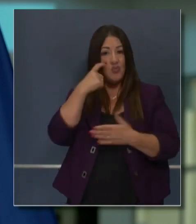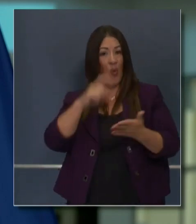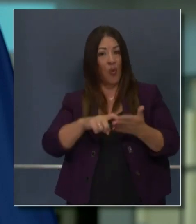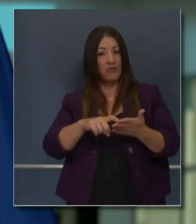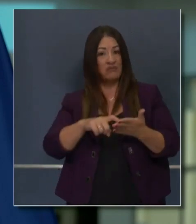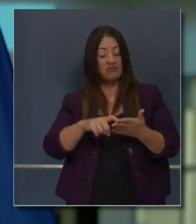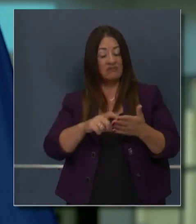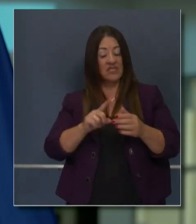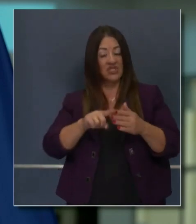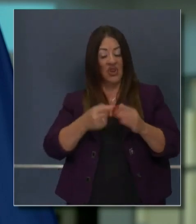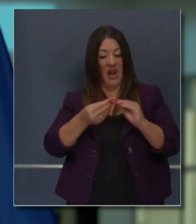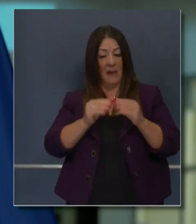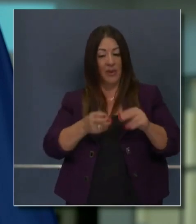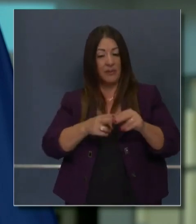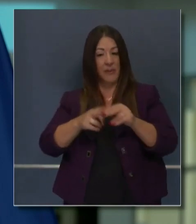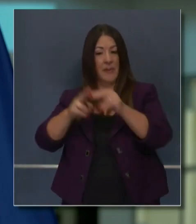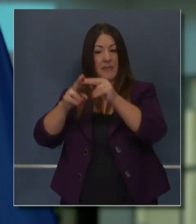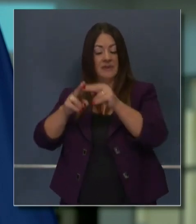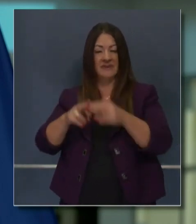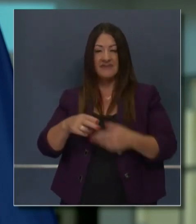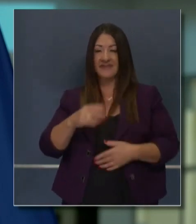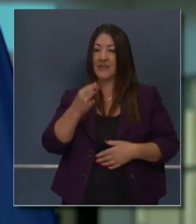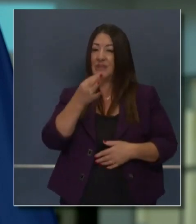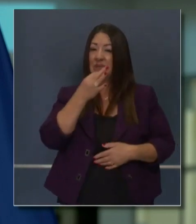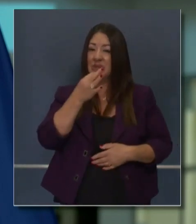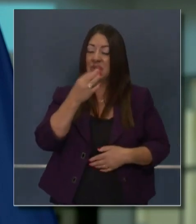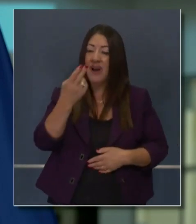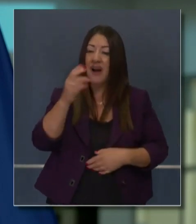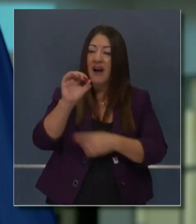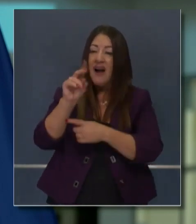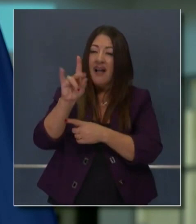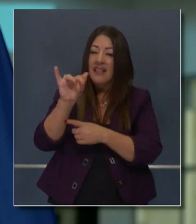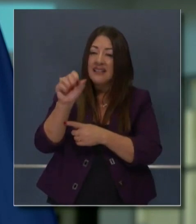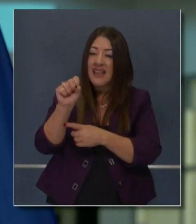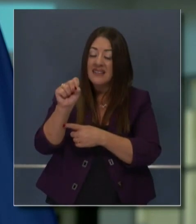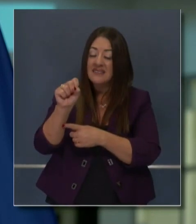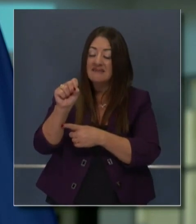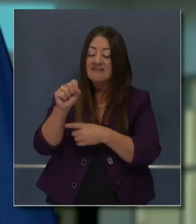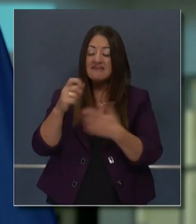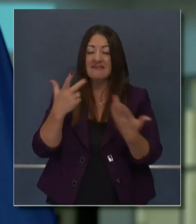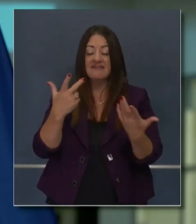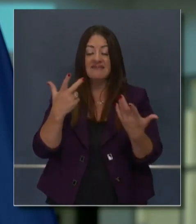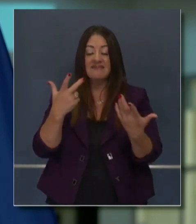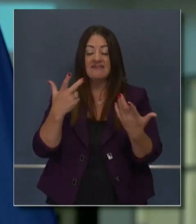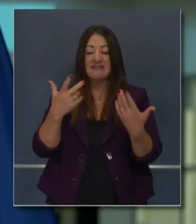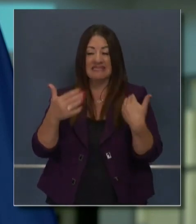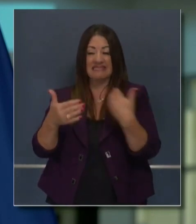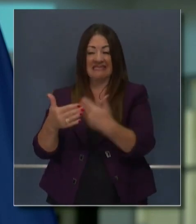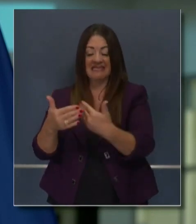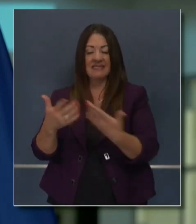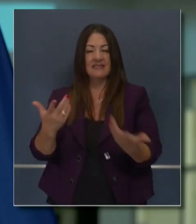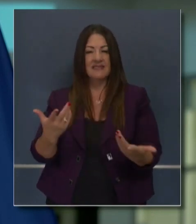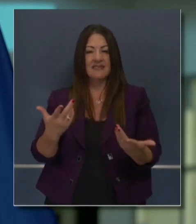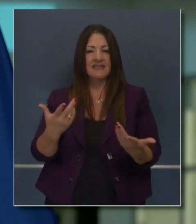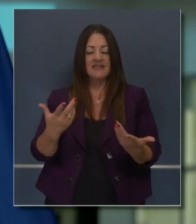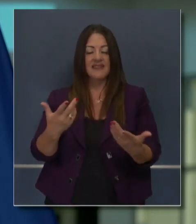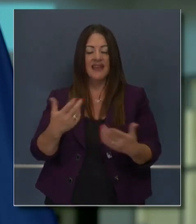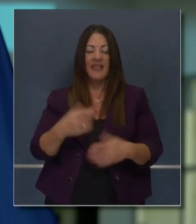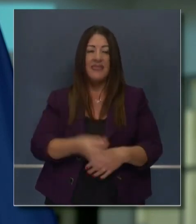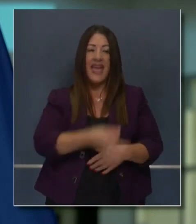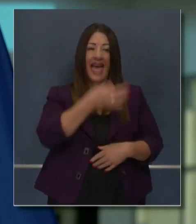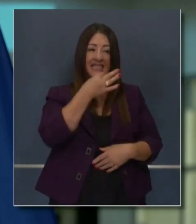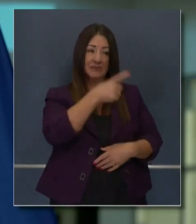and the holidays in front of us, and the concerns that have been expressed by experts worldwide, not just